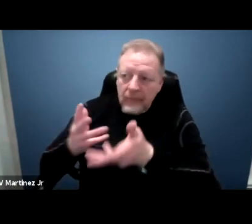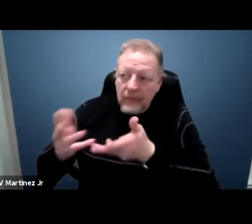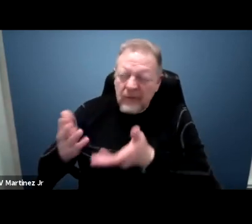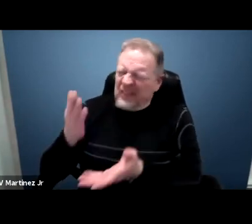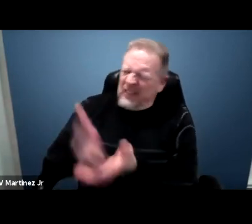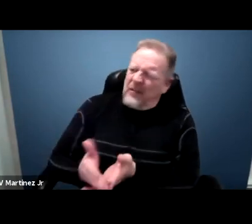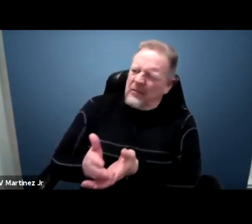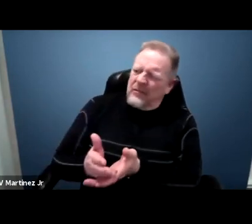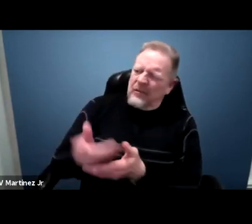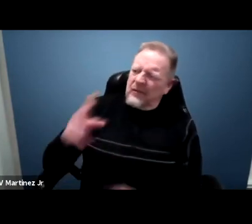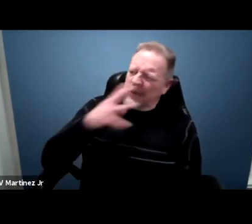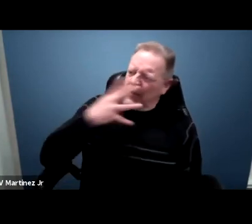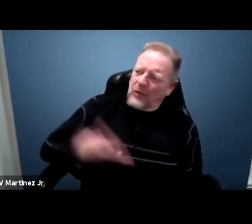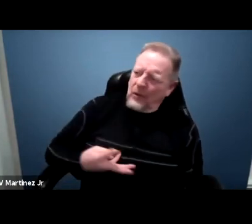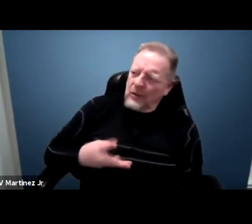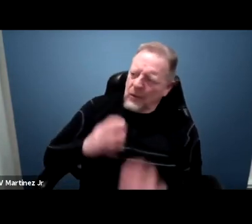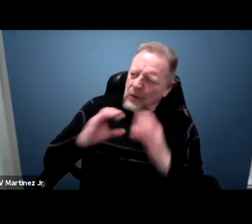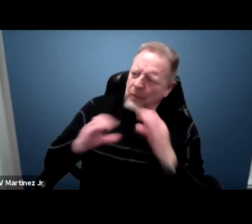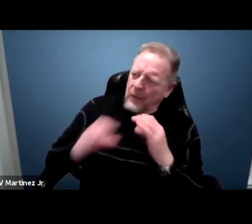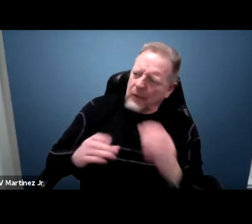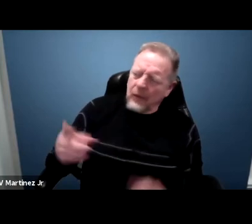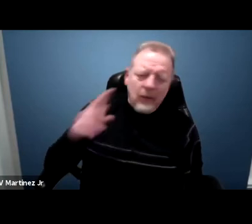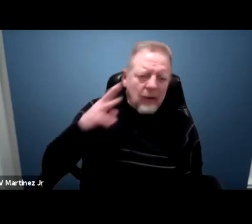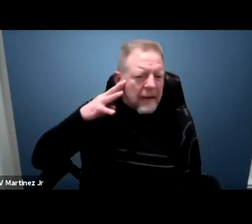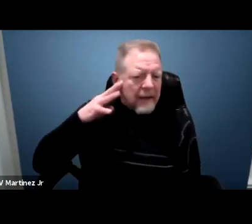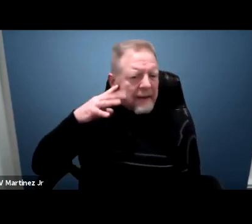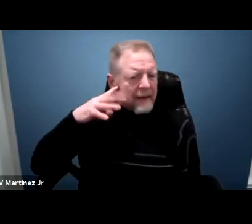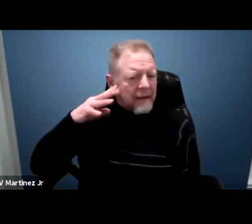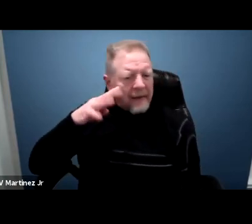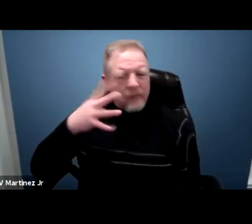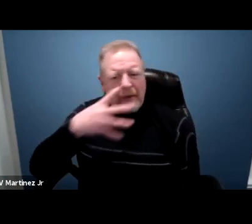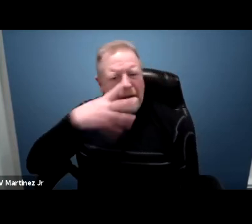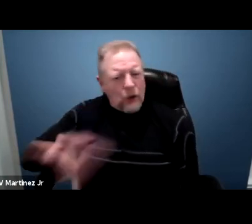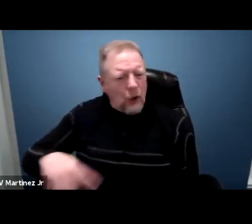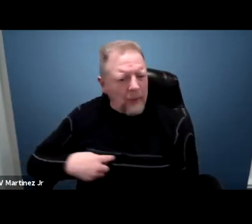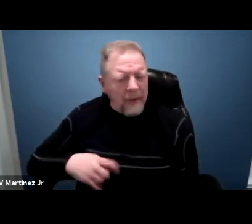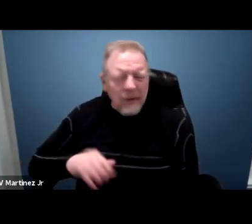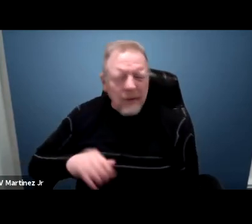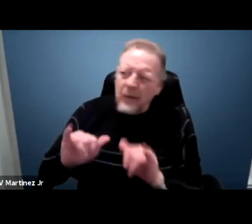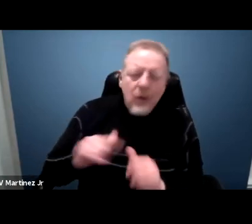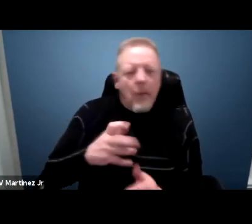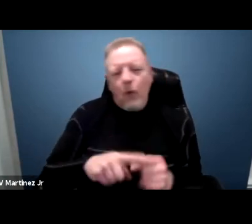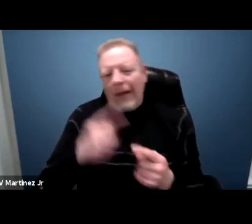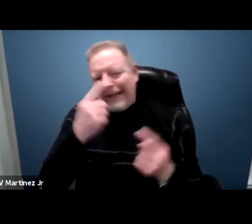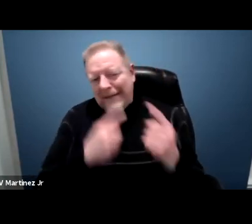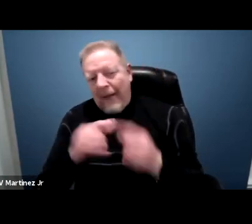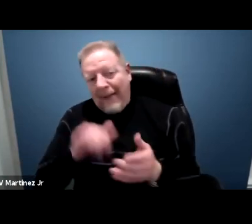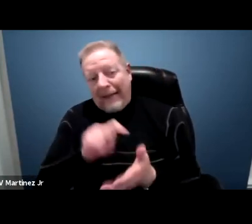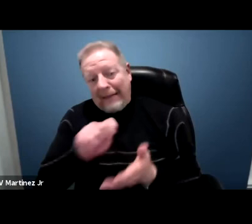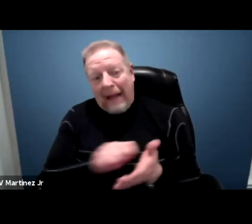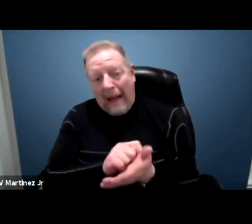you aren't getting any more communication from your employer. You might want to consider at that